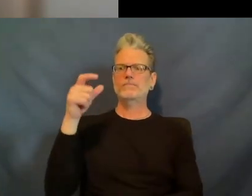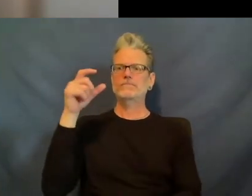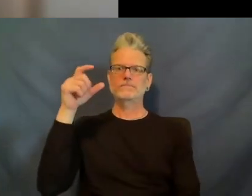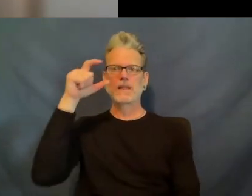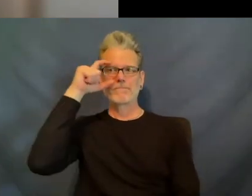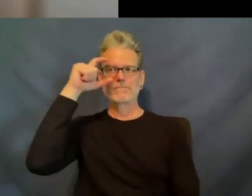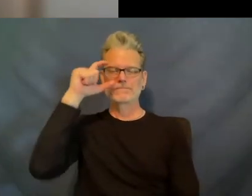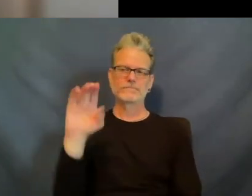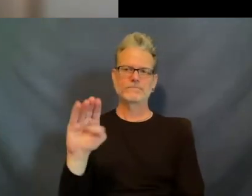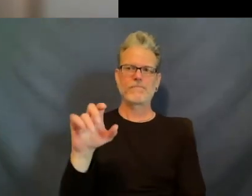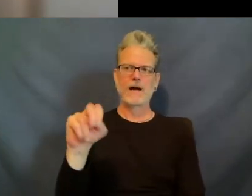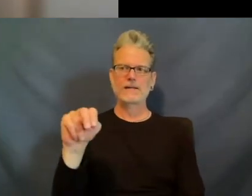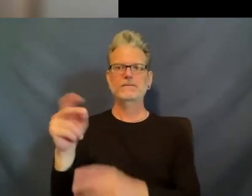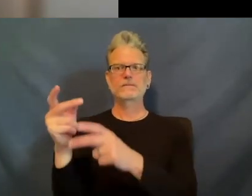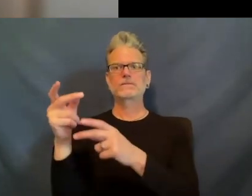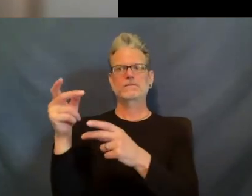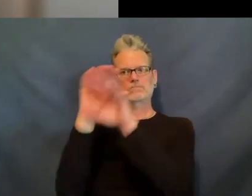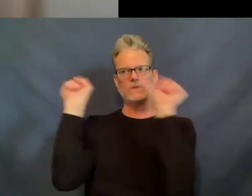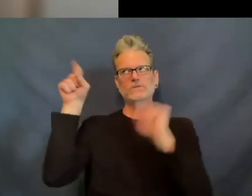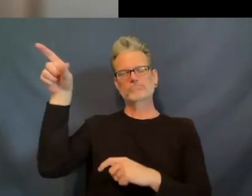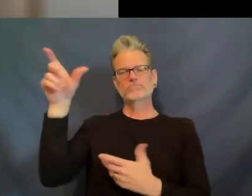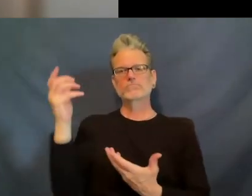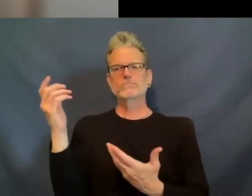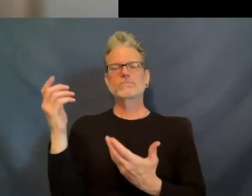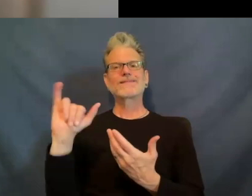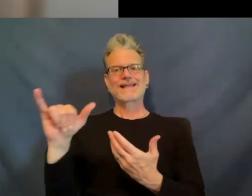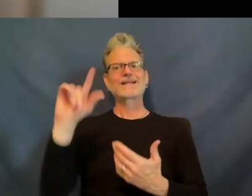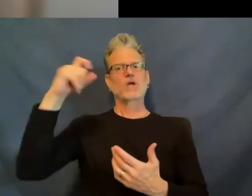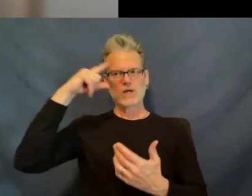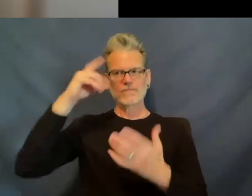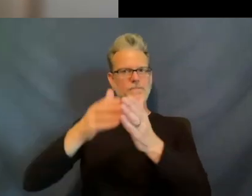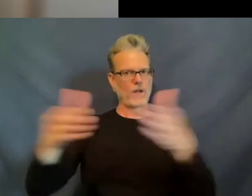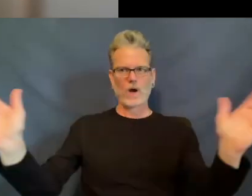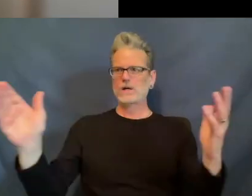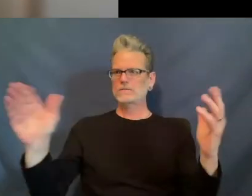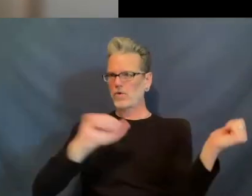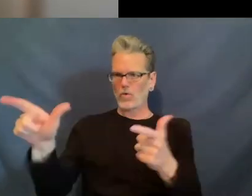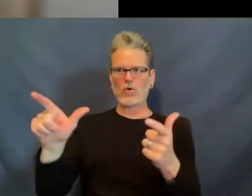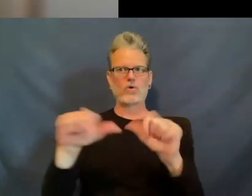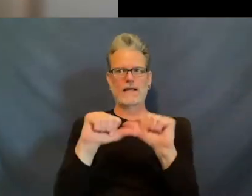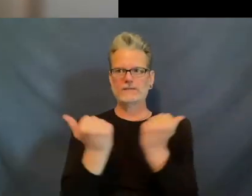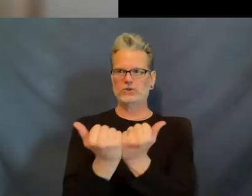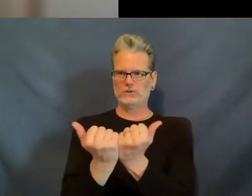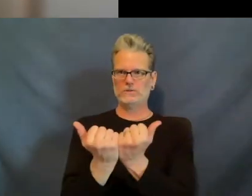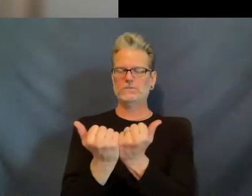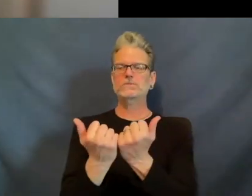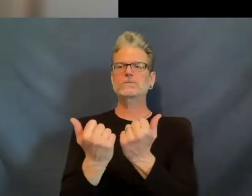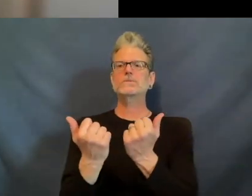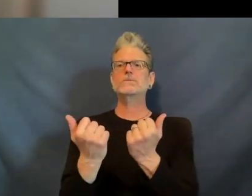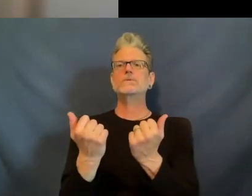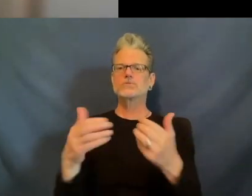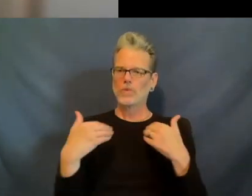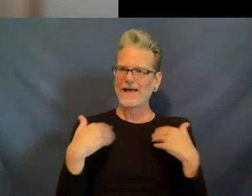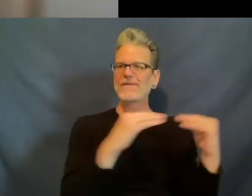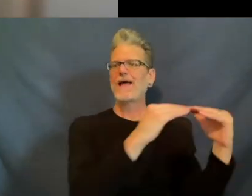a government-wide, it's used government-wide by all agencies, again, so that there is equity